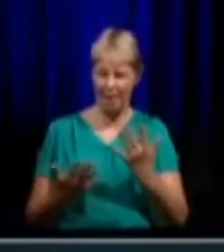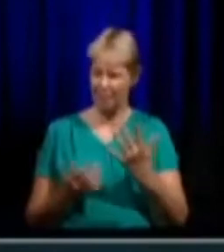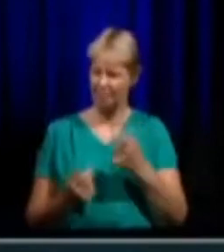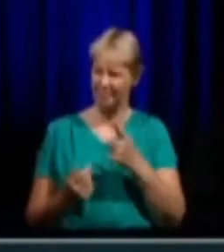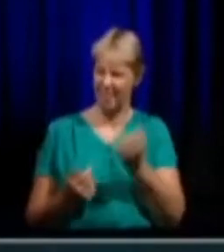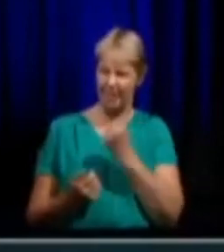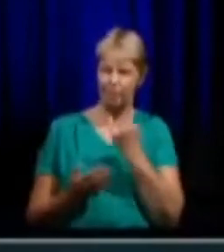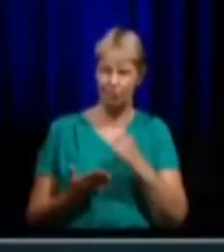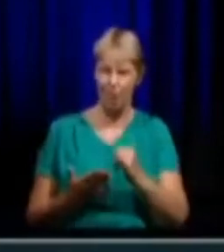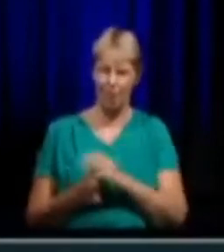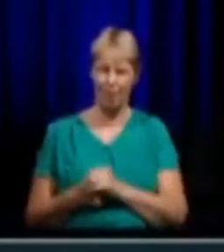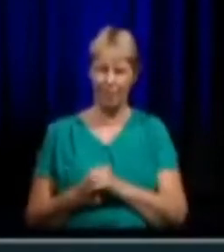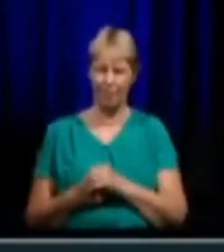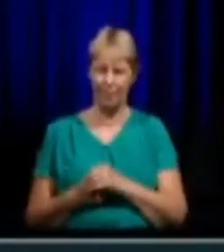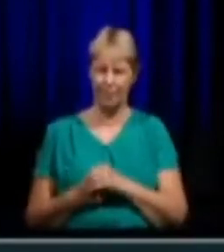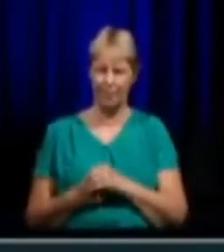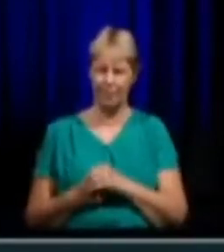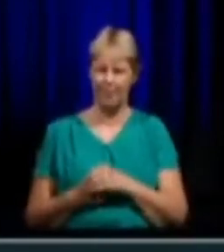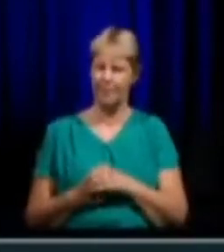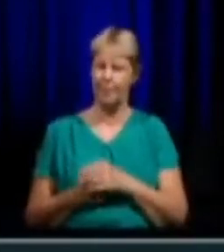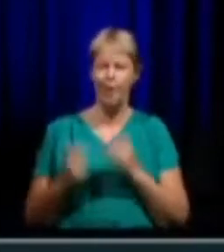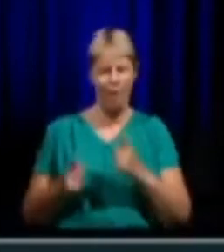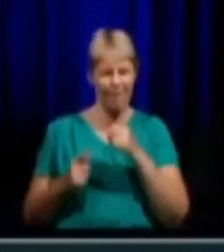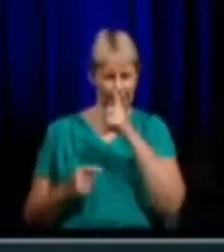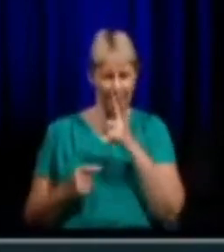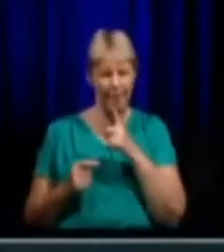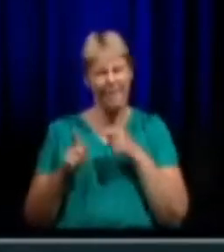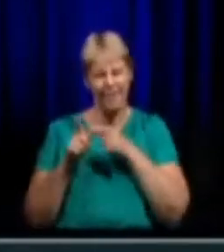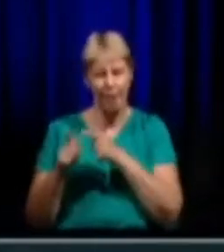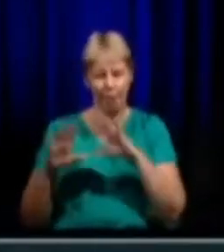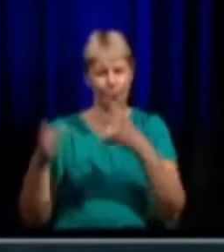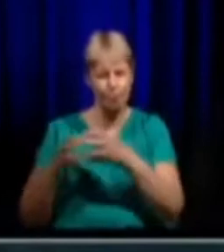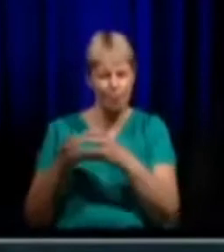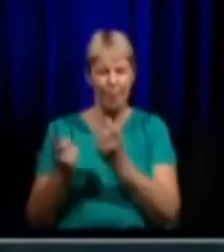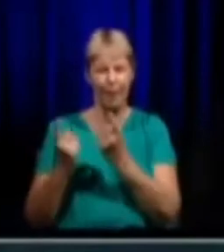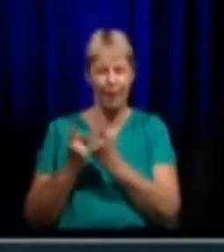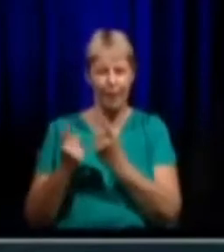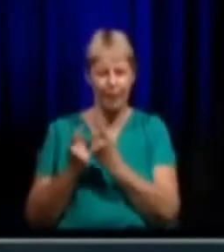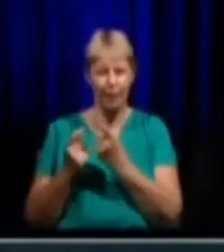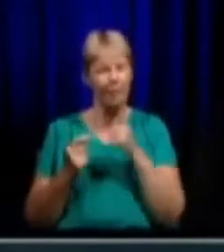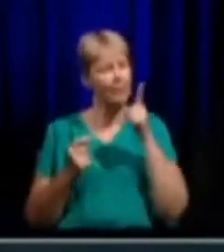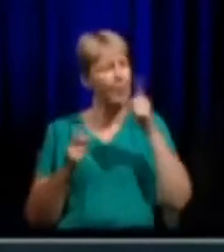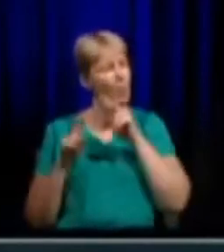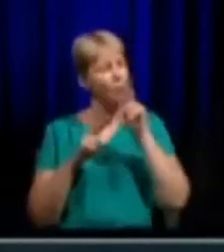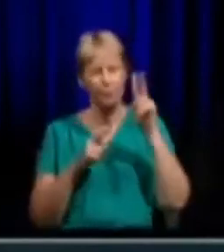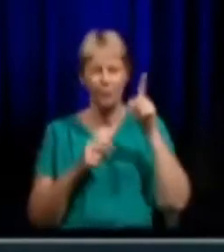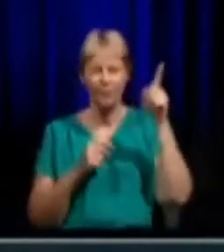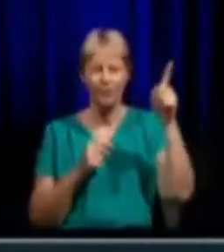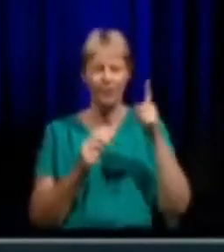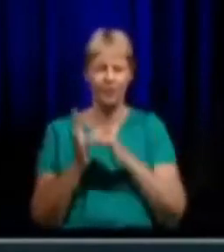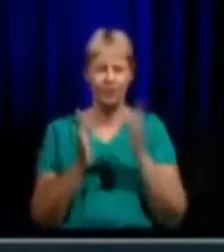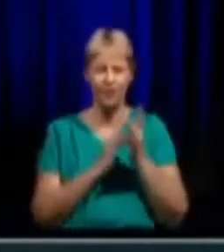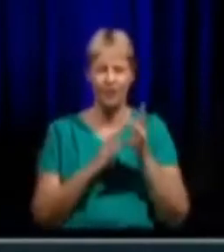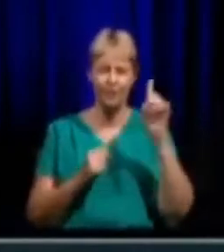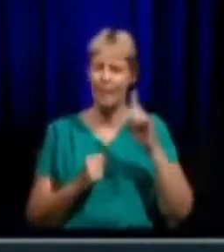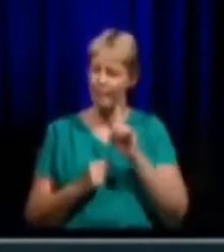easy to enter into this group think, to take our eyes off Jesus and his words and his ways and his works, and to be conformed by the